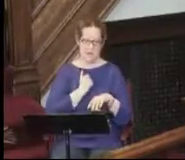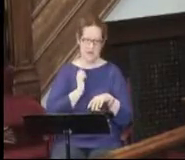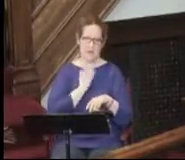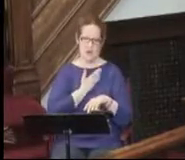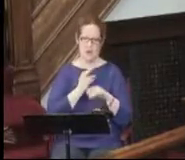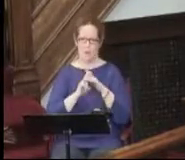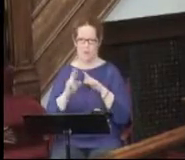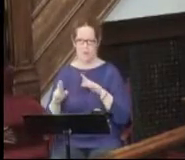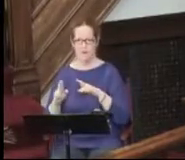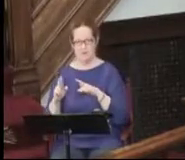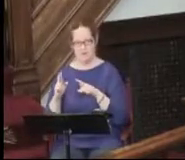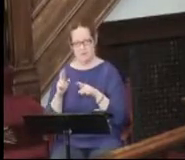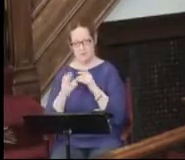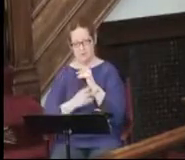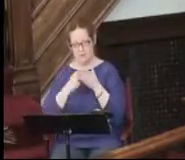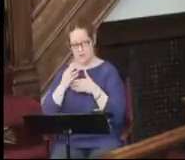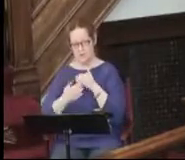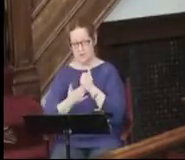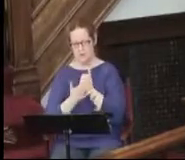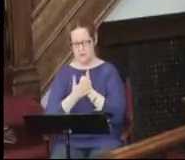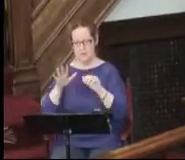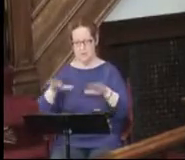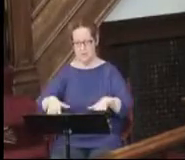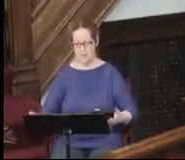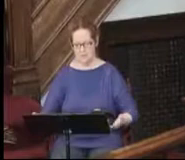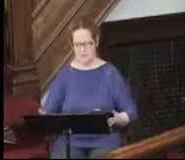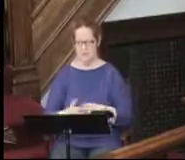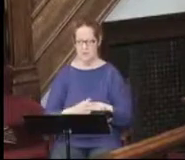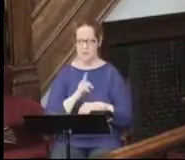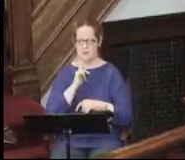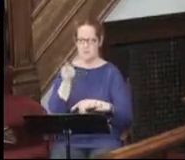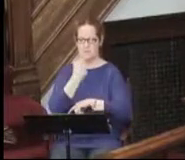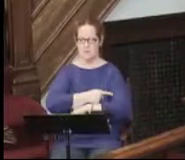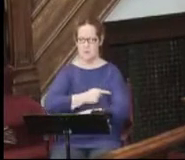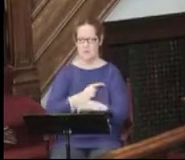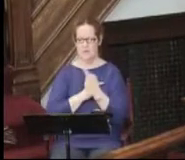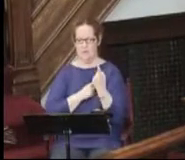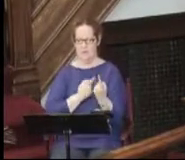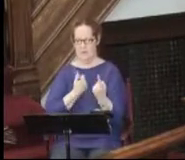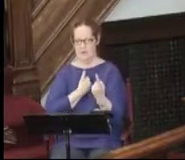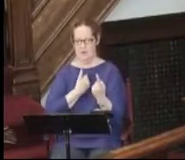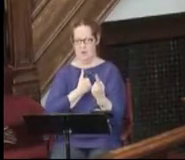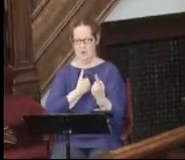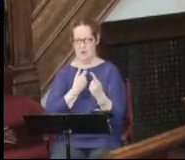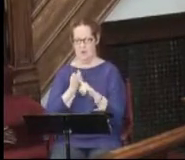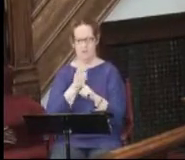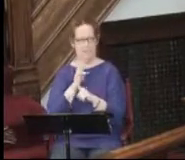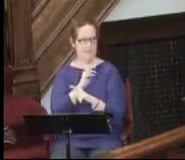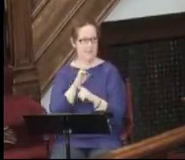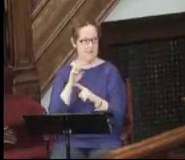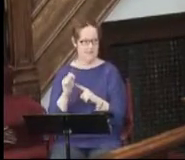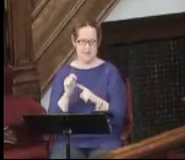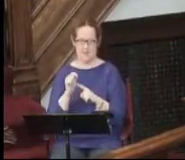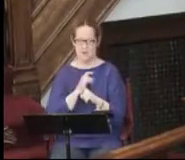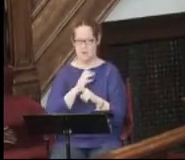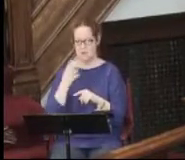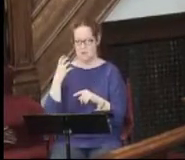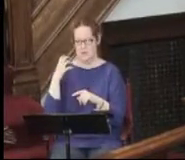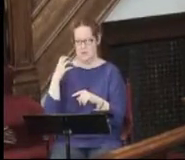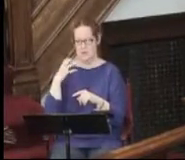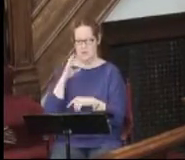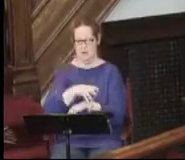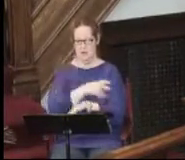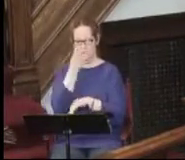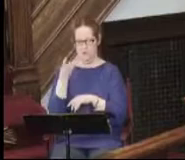help to care for them and settle them in the country. And so today we have one of our own from MCC Toronto, who is the chair of the